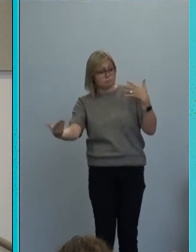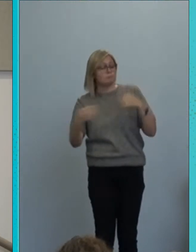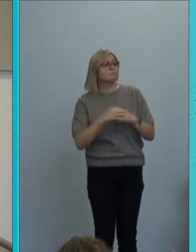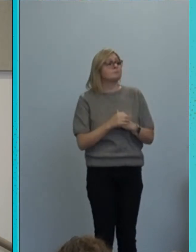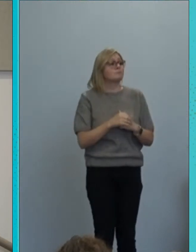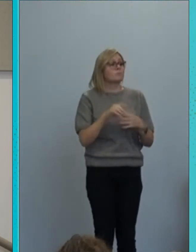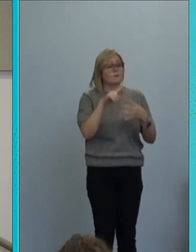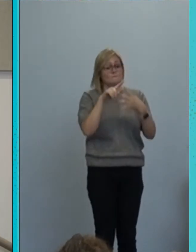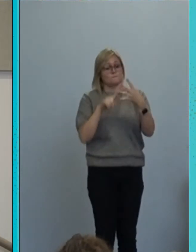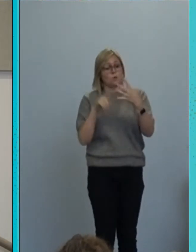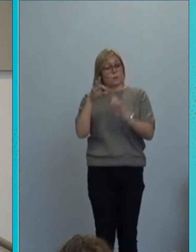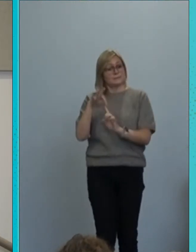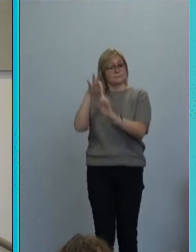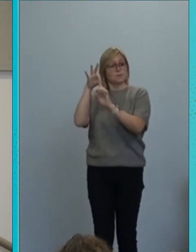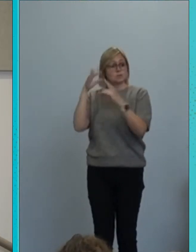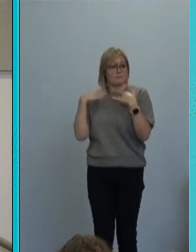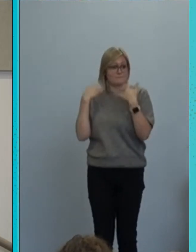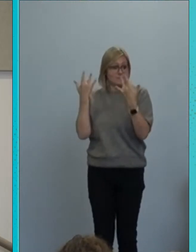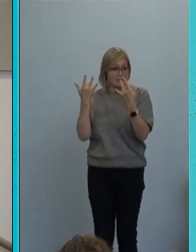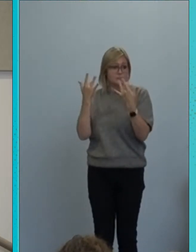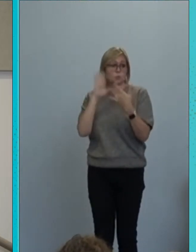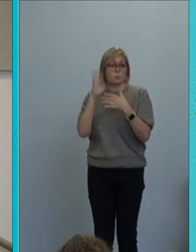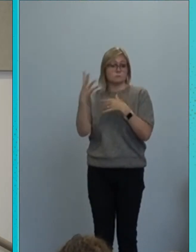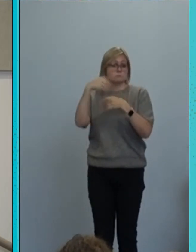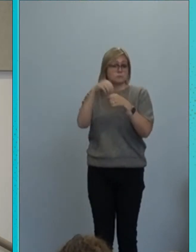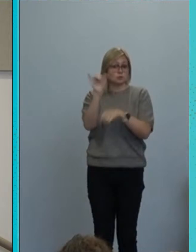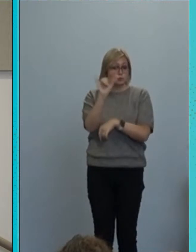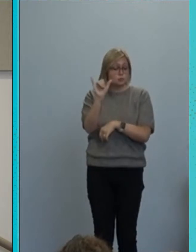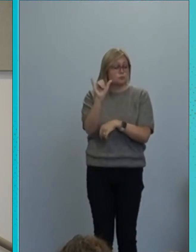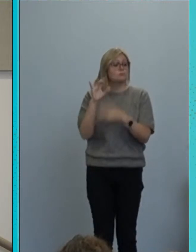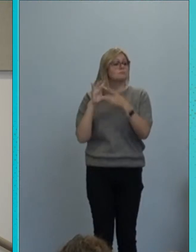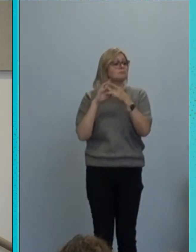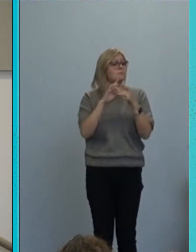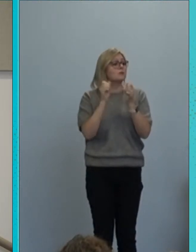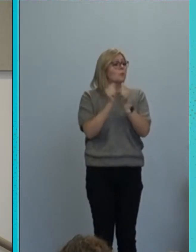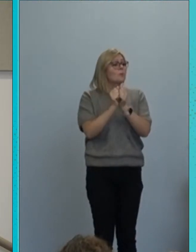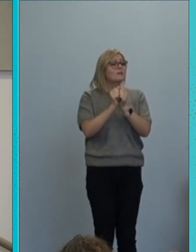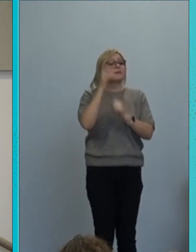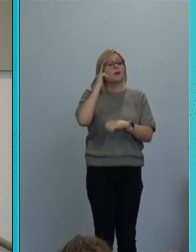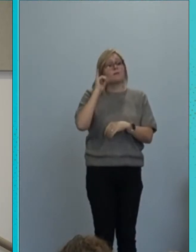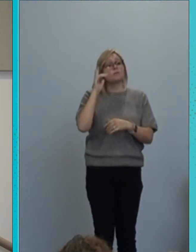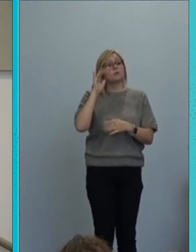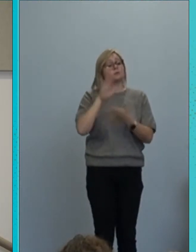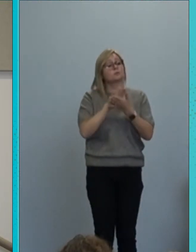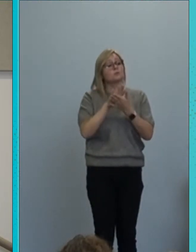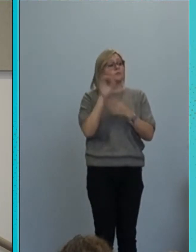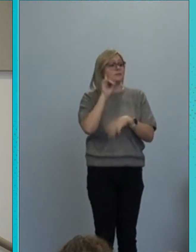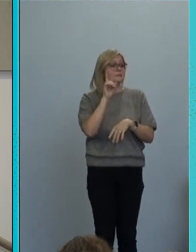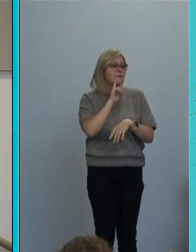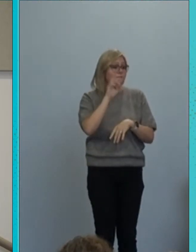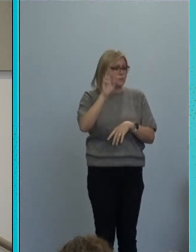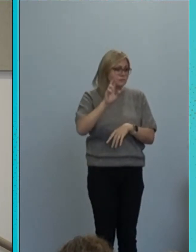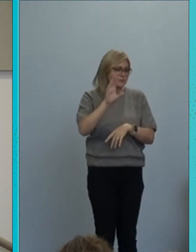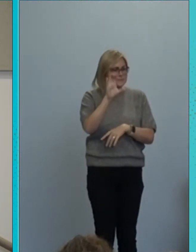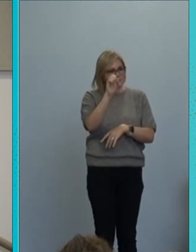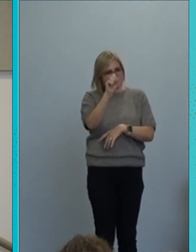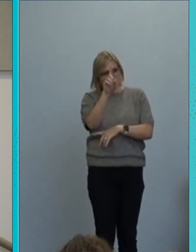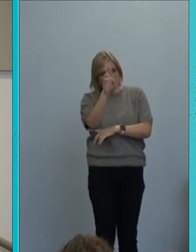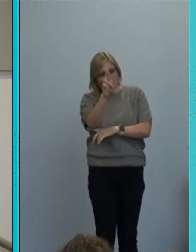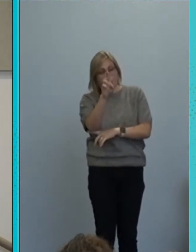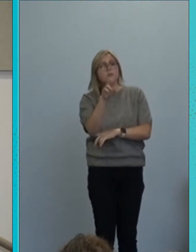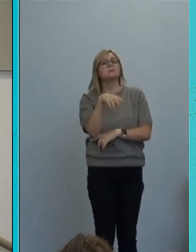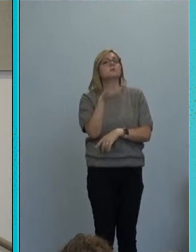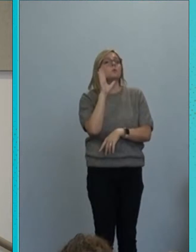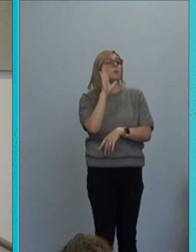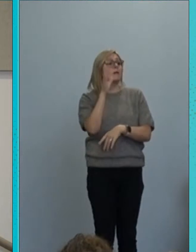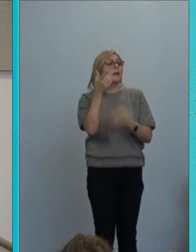additional special events in partnership with the California School for the Deaf Riverside to be held